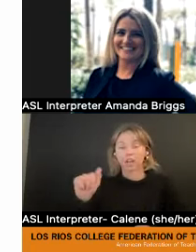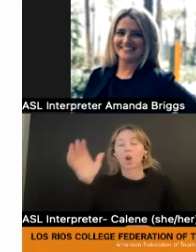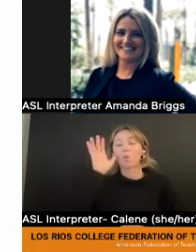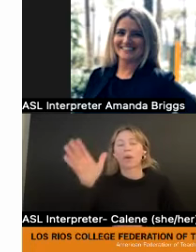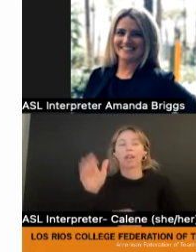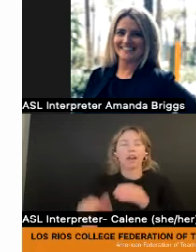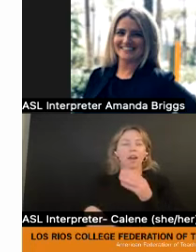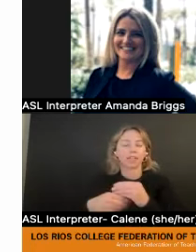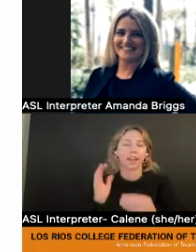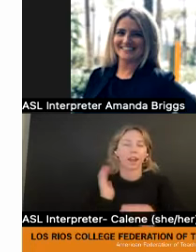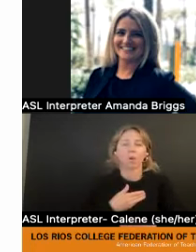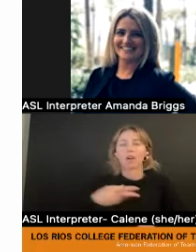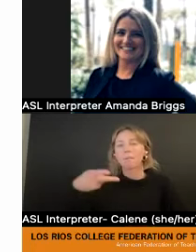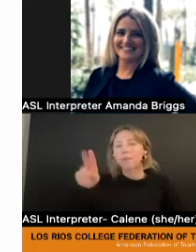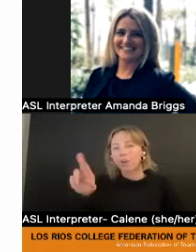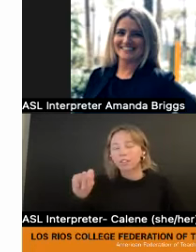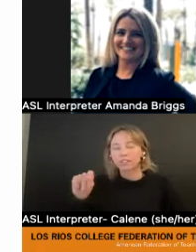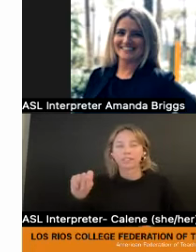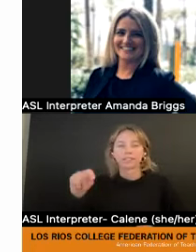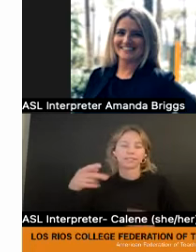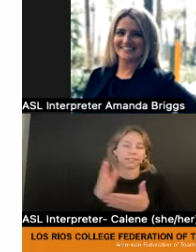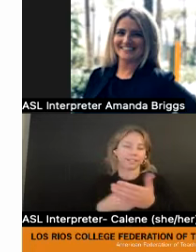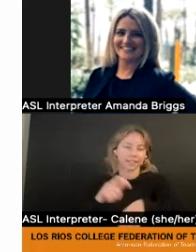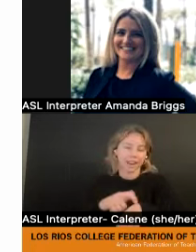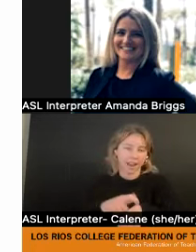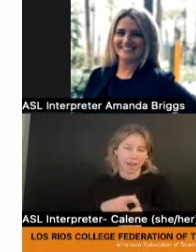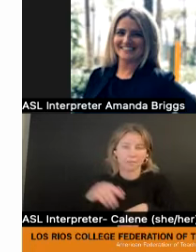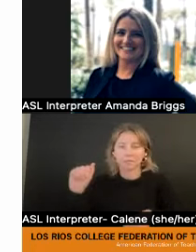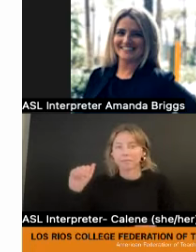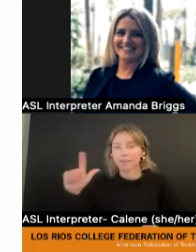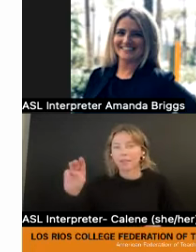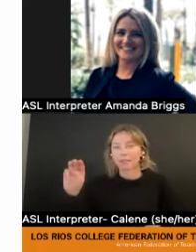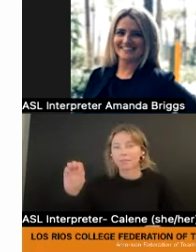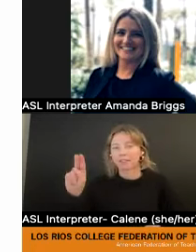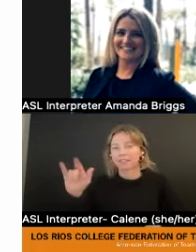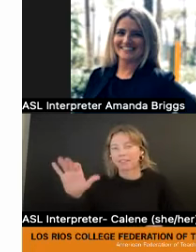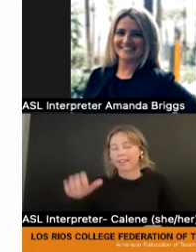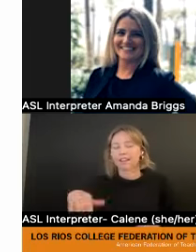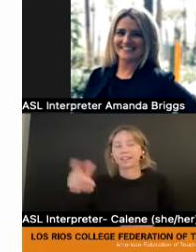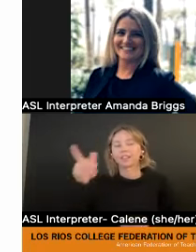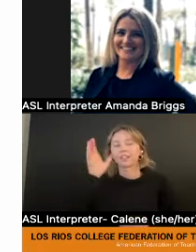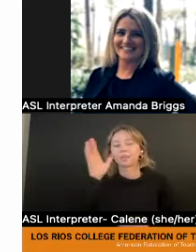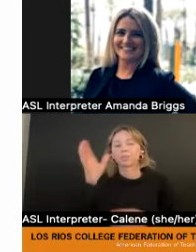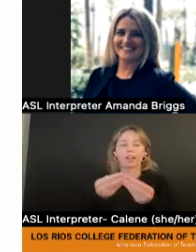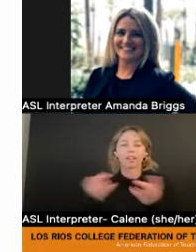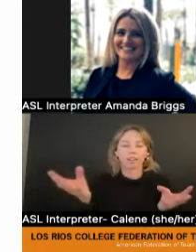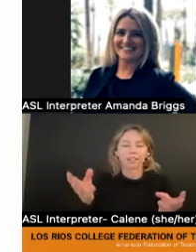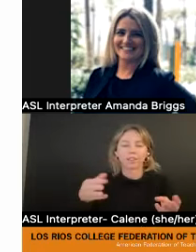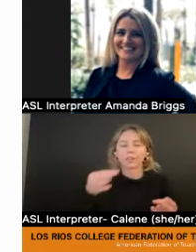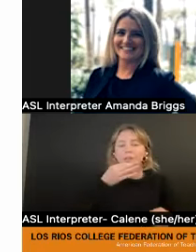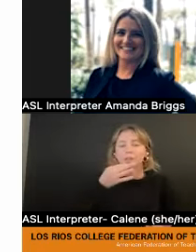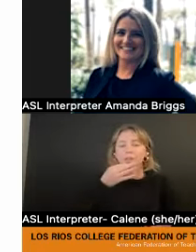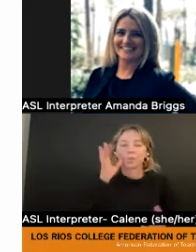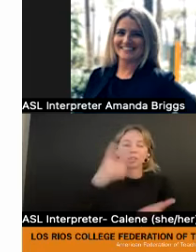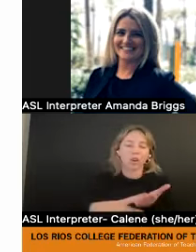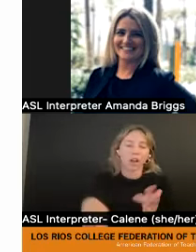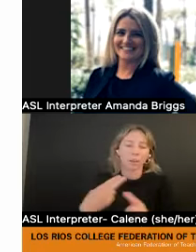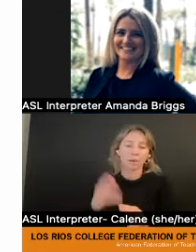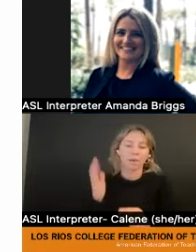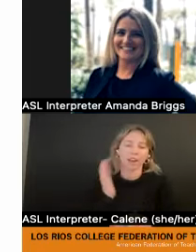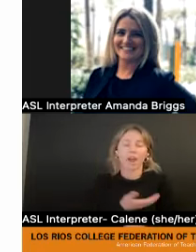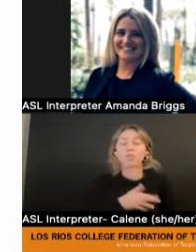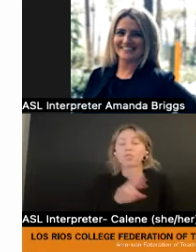which I think, which will again roll out in the fall as another way to kind of talk about these rehire rights. And it is specific